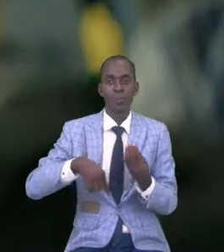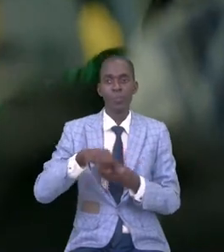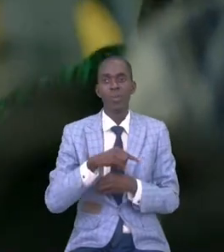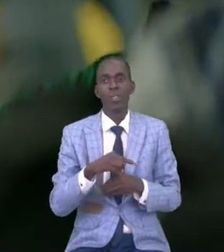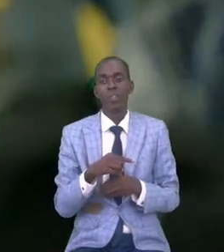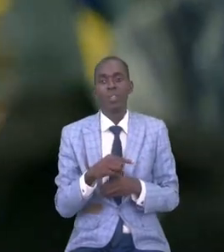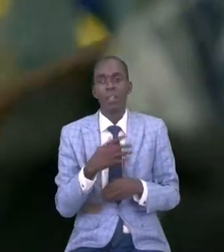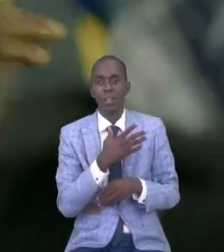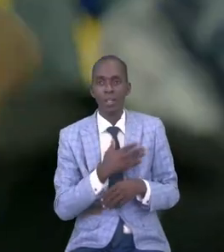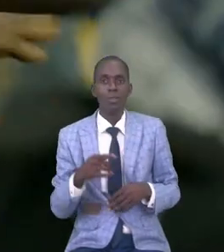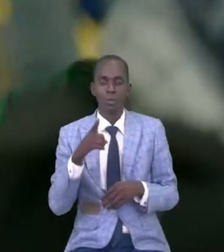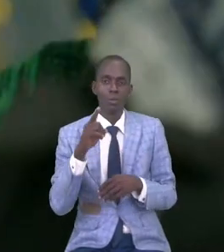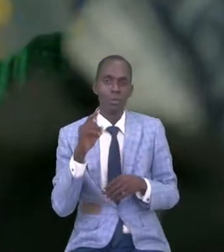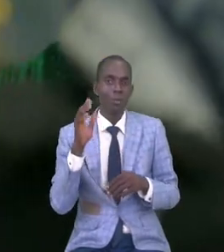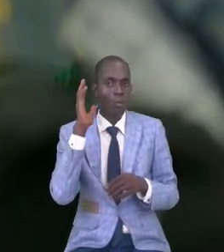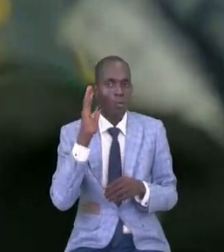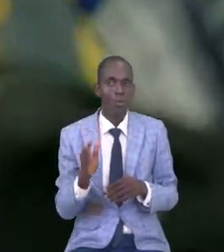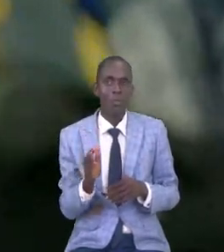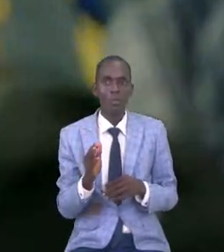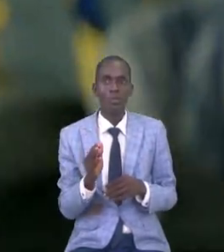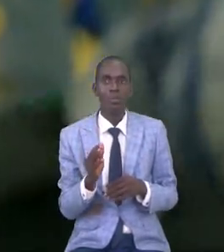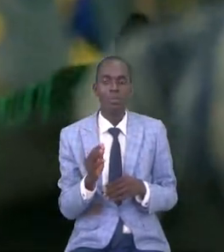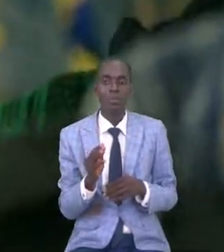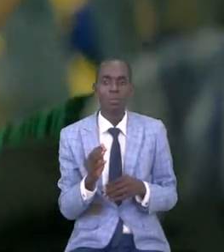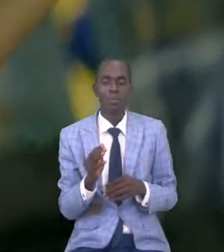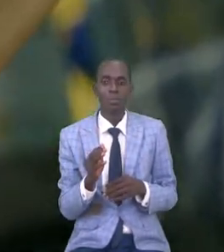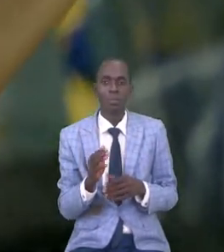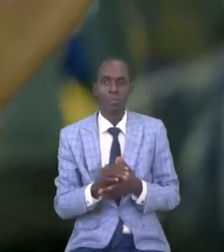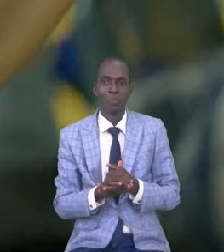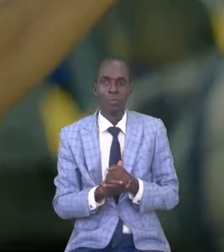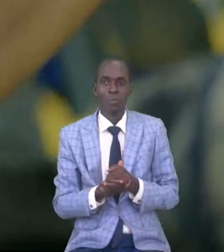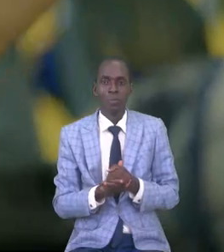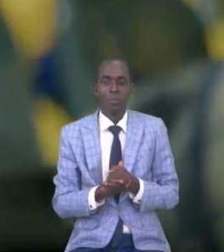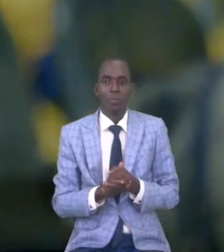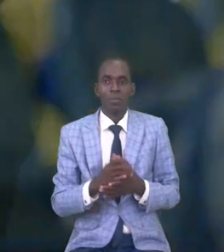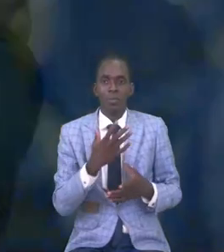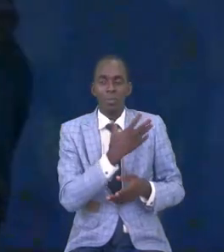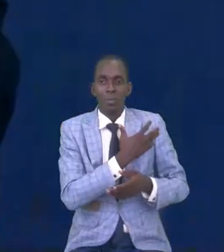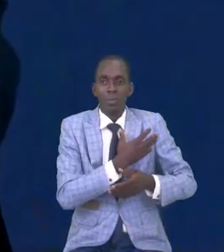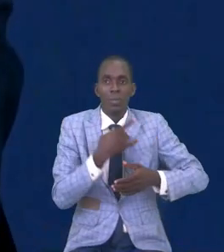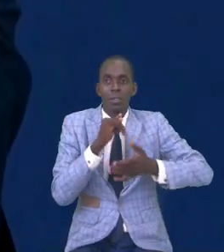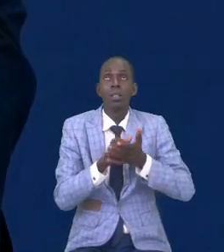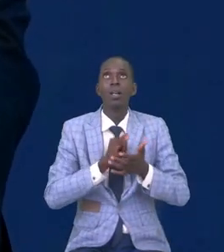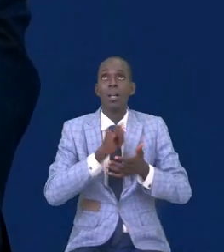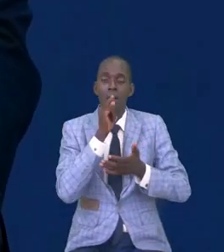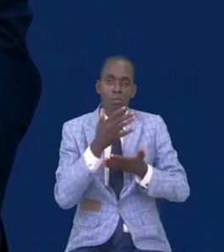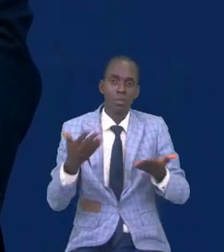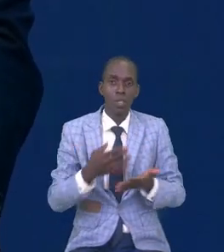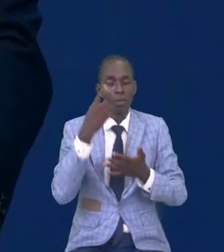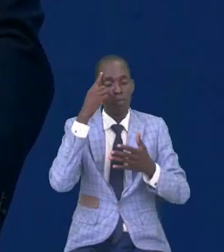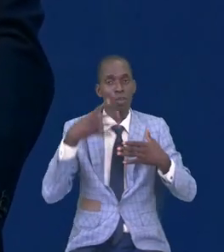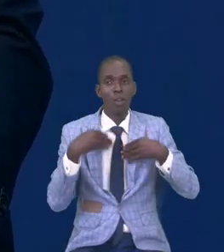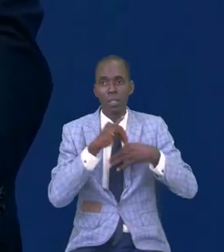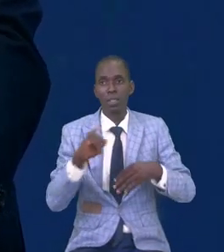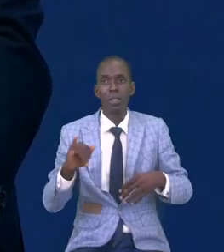say to yourself, I am marked down for miracle. I am marked down for healing. I am